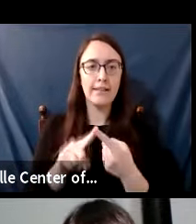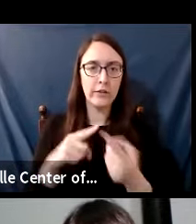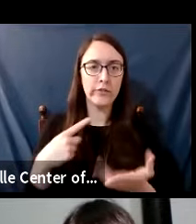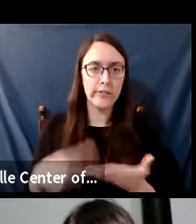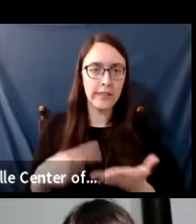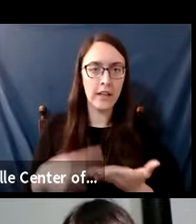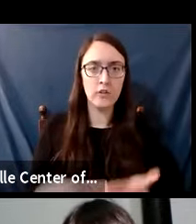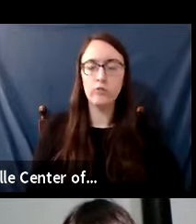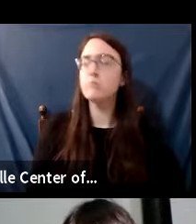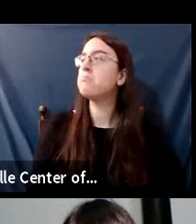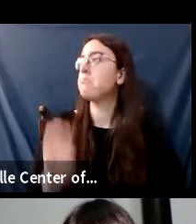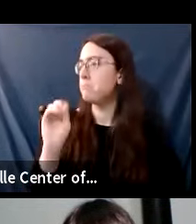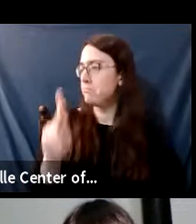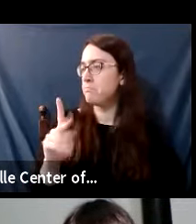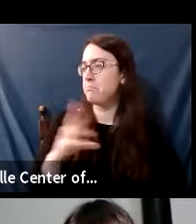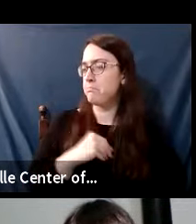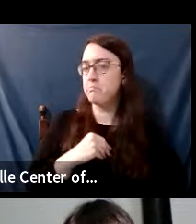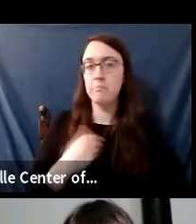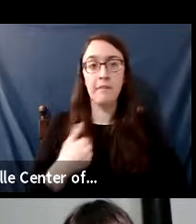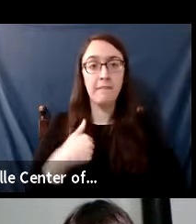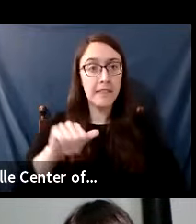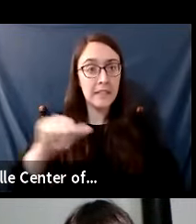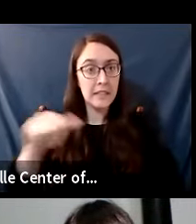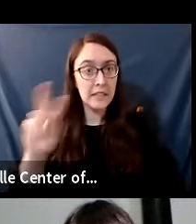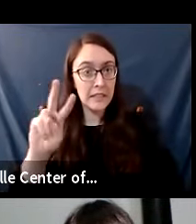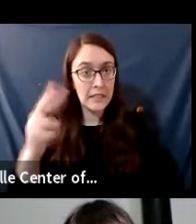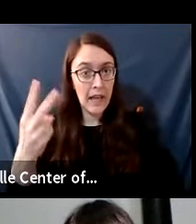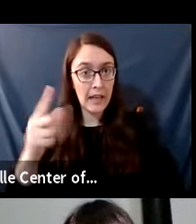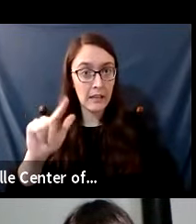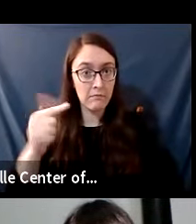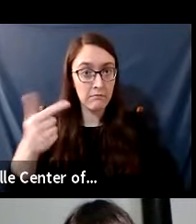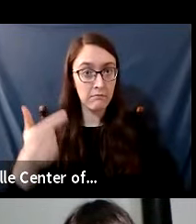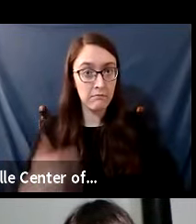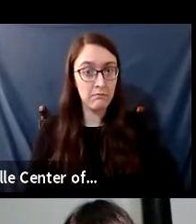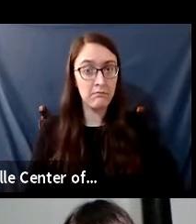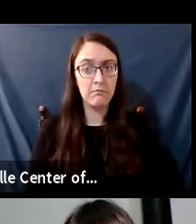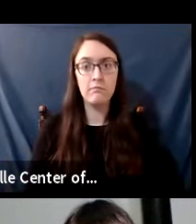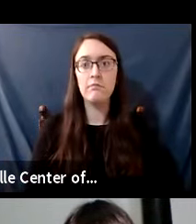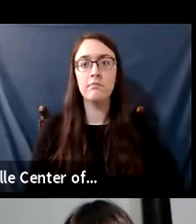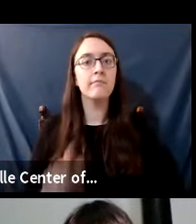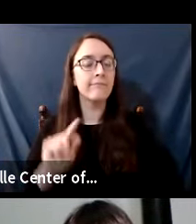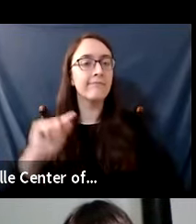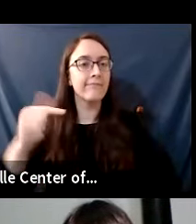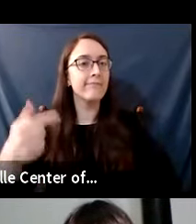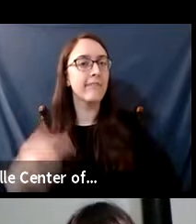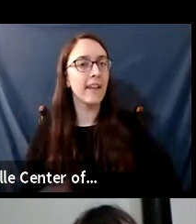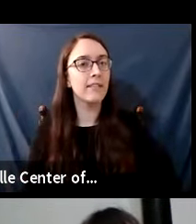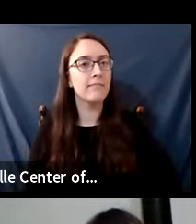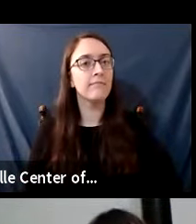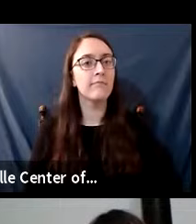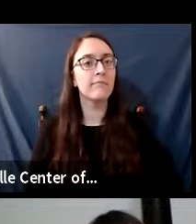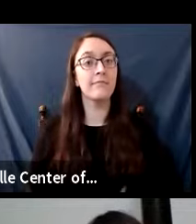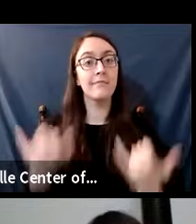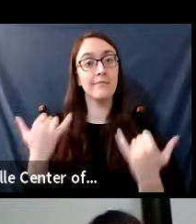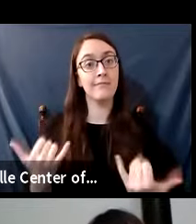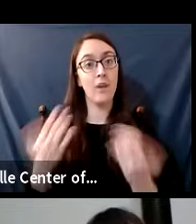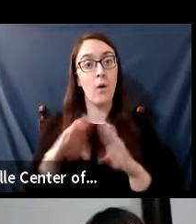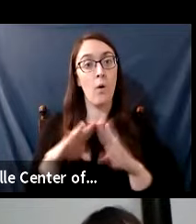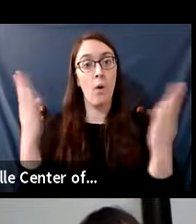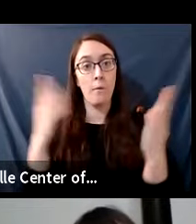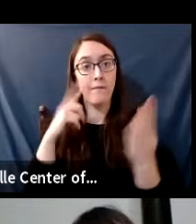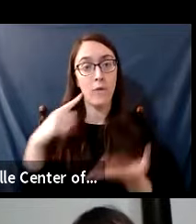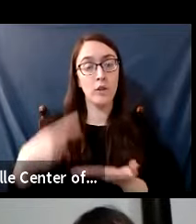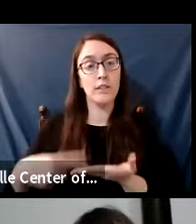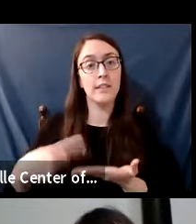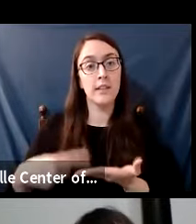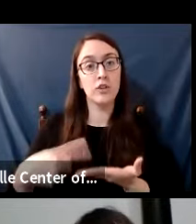Okay, fair enough. Do we have a second to that motion? Second. So we're open for discussion, and